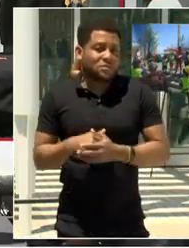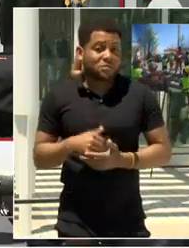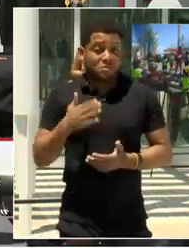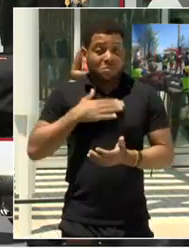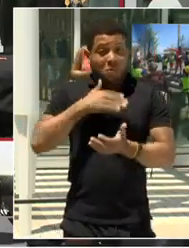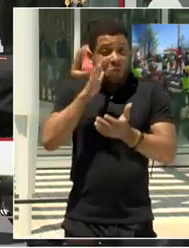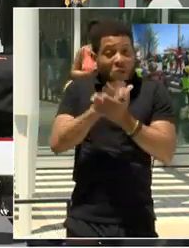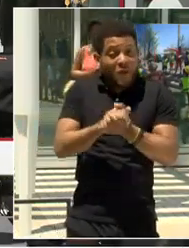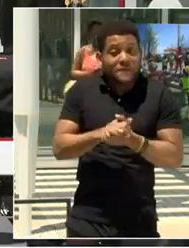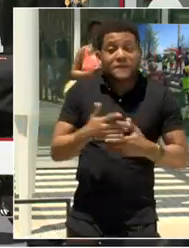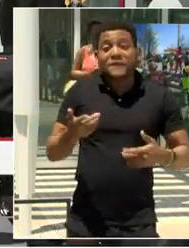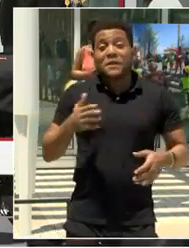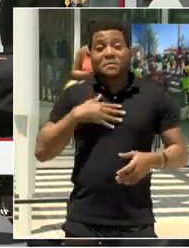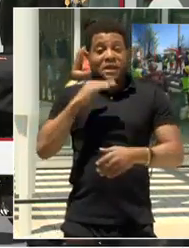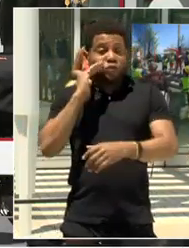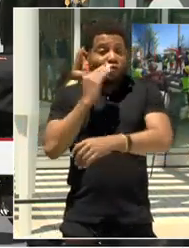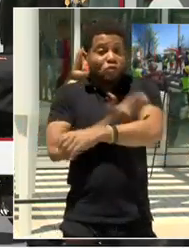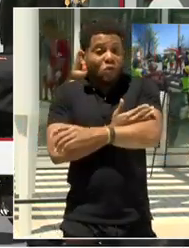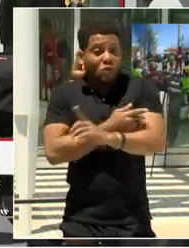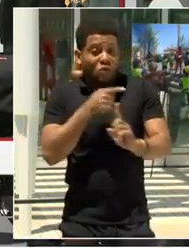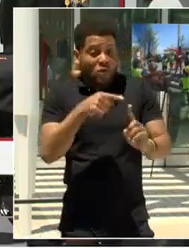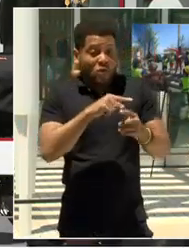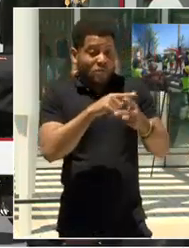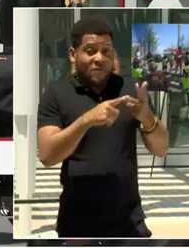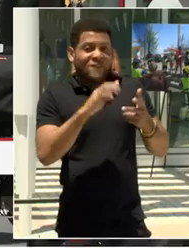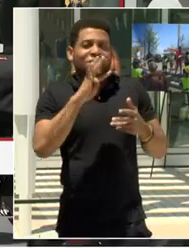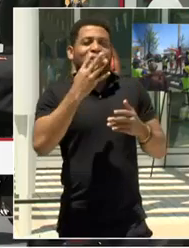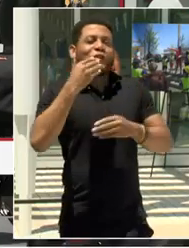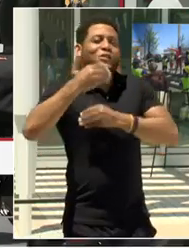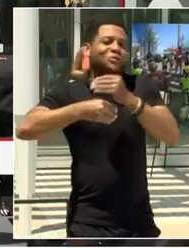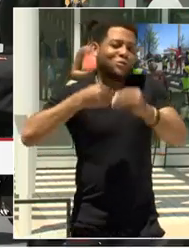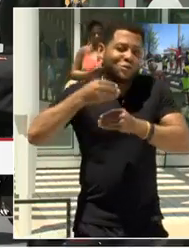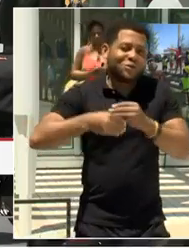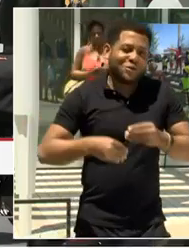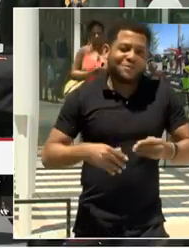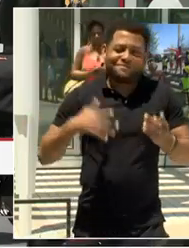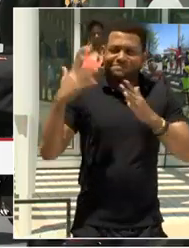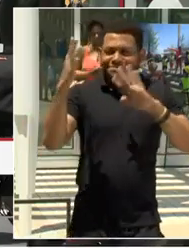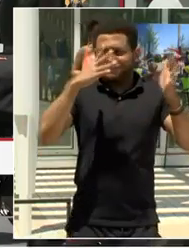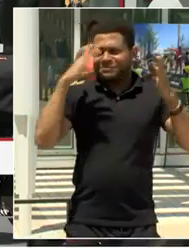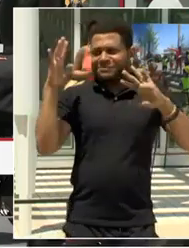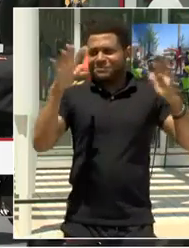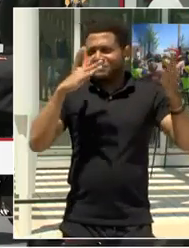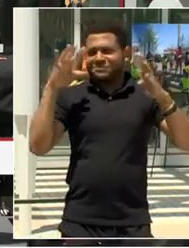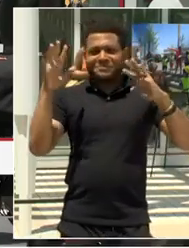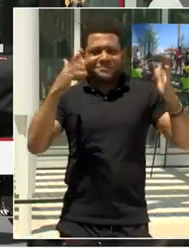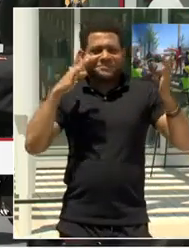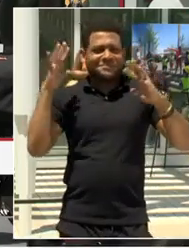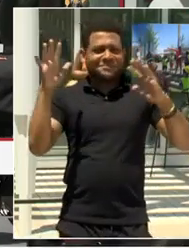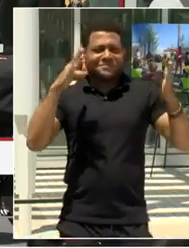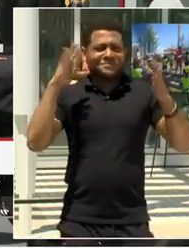are the fourth generation. Until today, please.